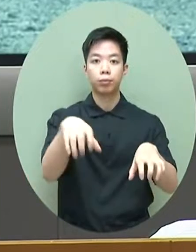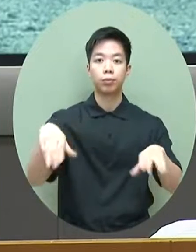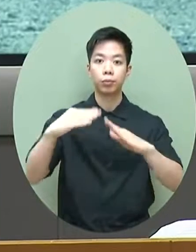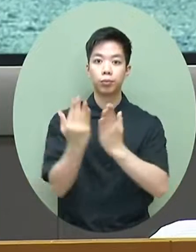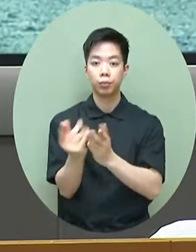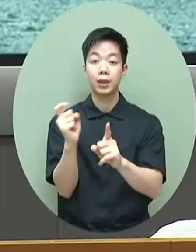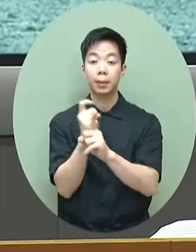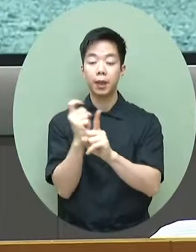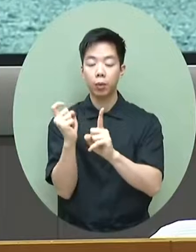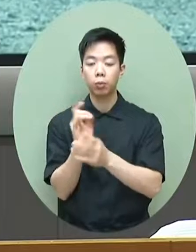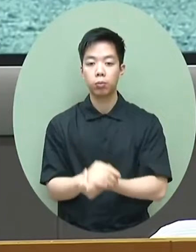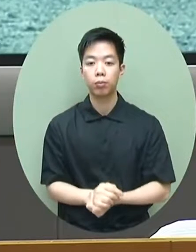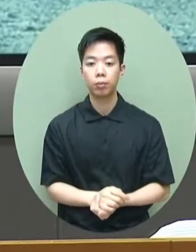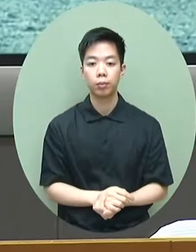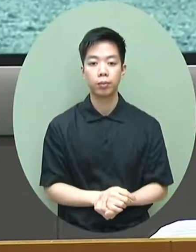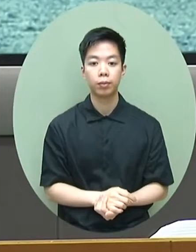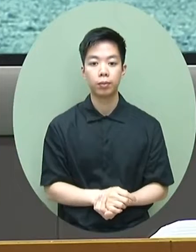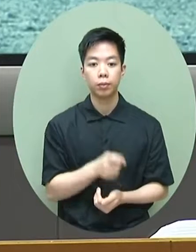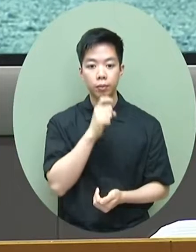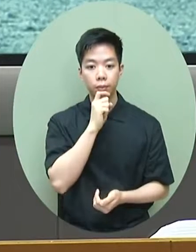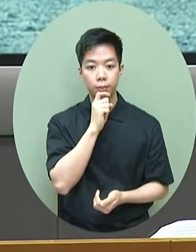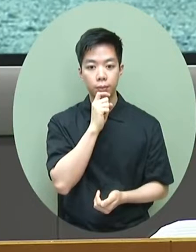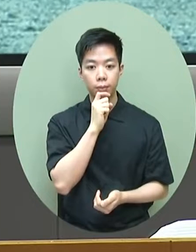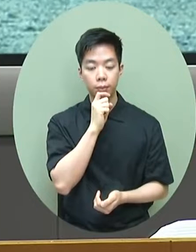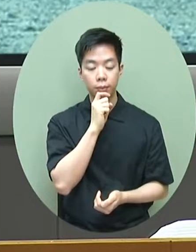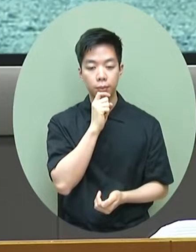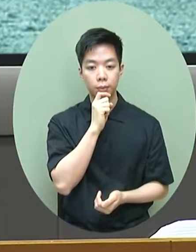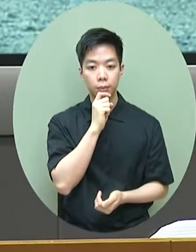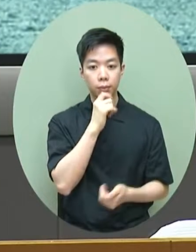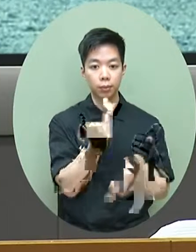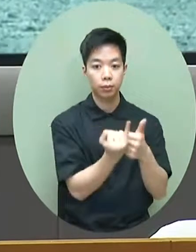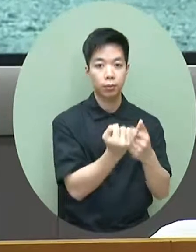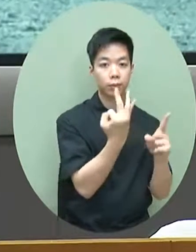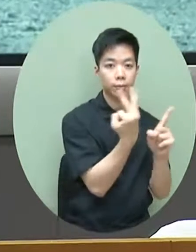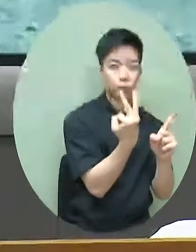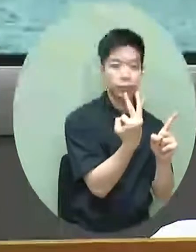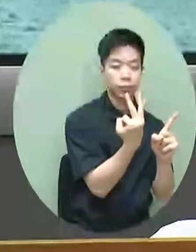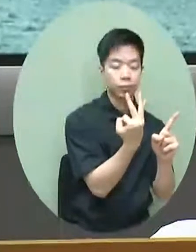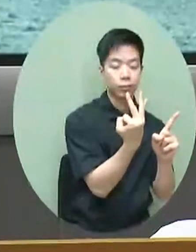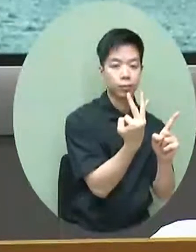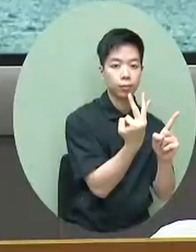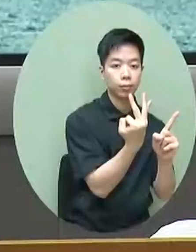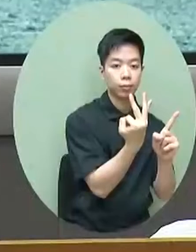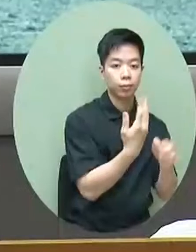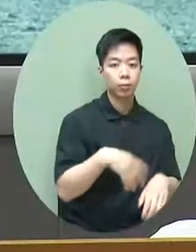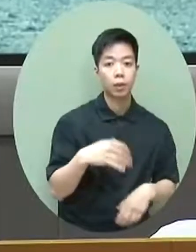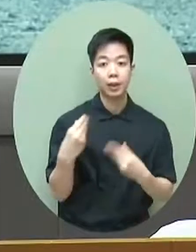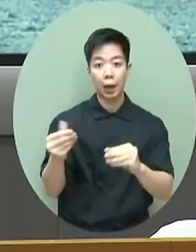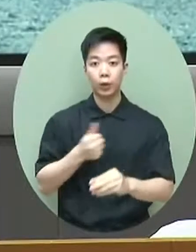19 cases in 19 schools, involving 13 students and 6 teachers.